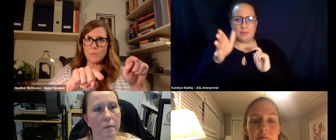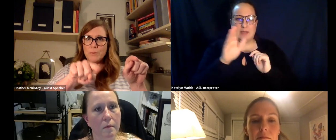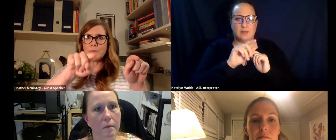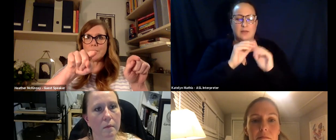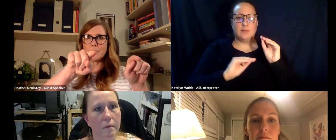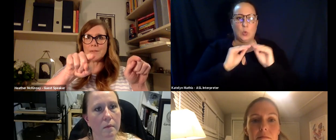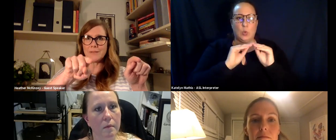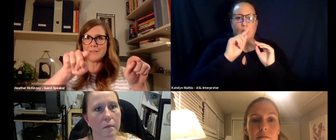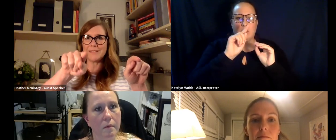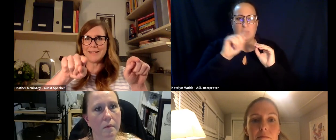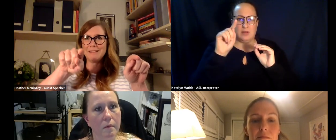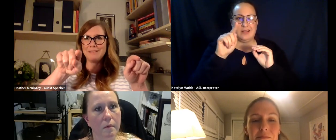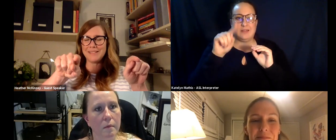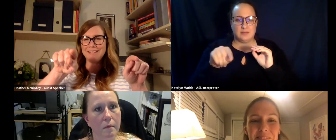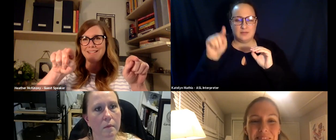maybe bloop.